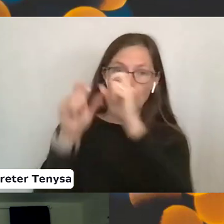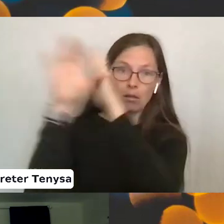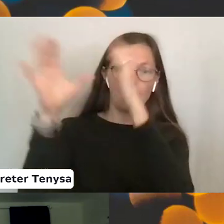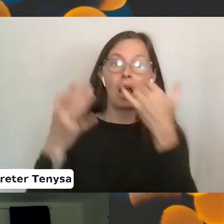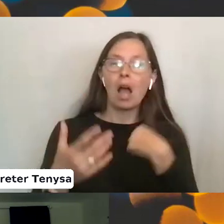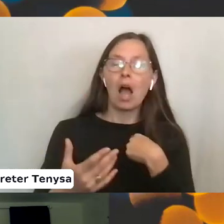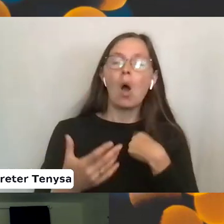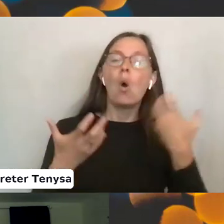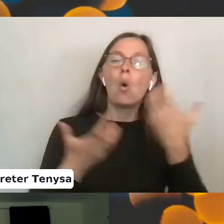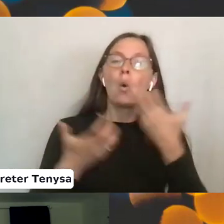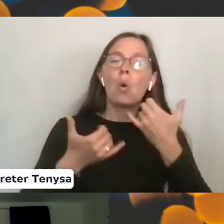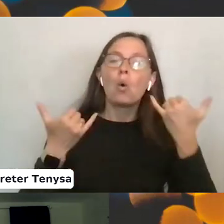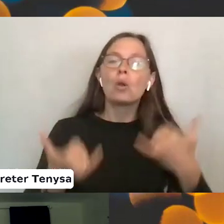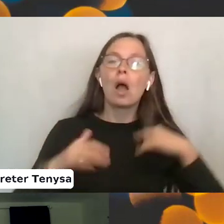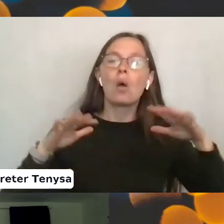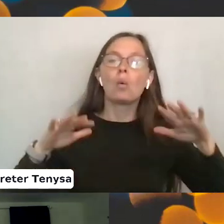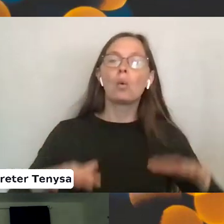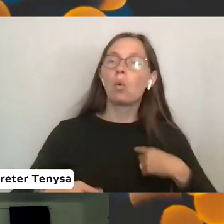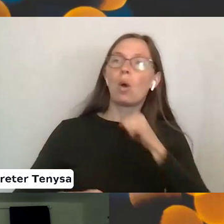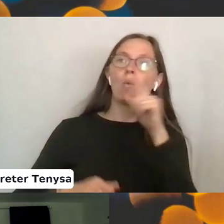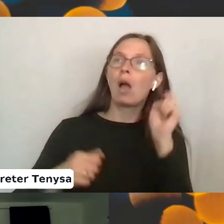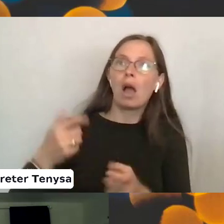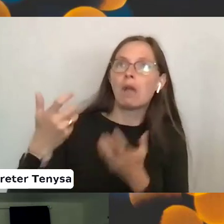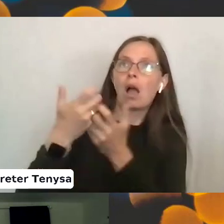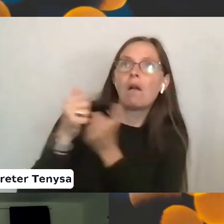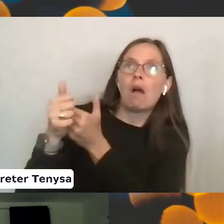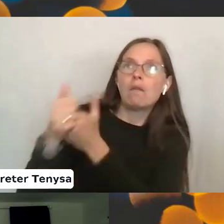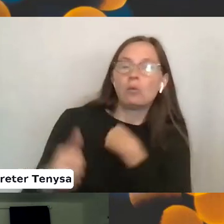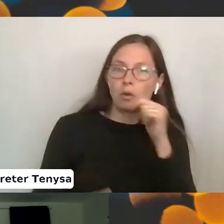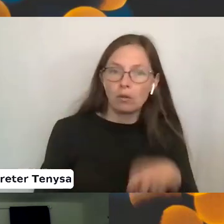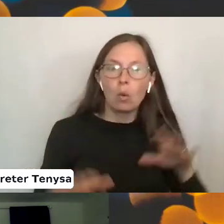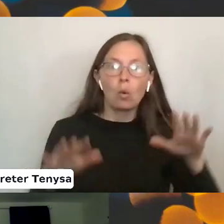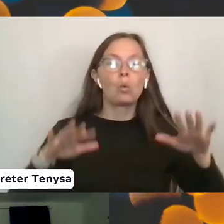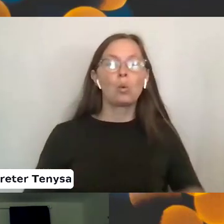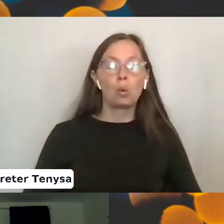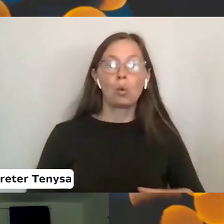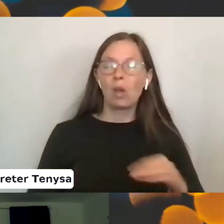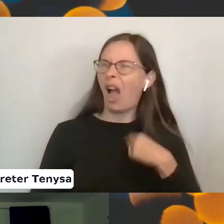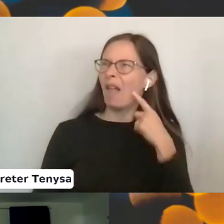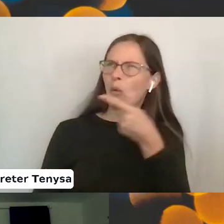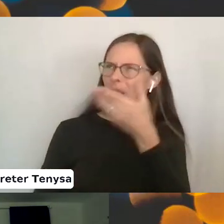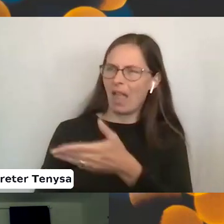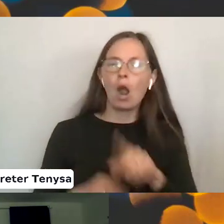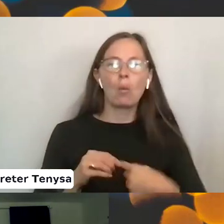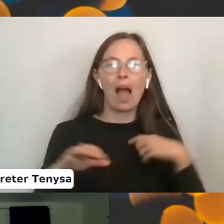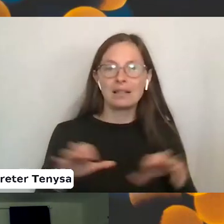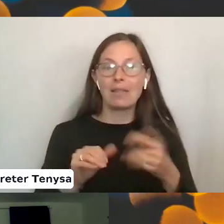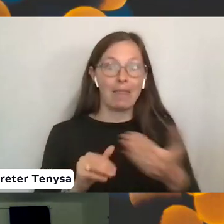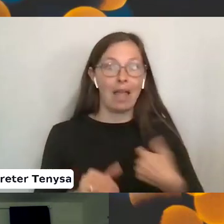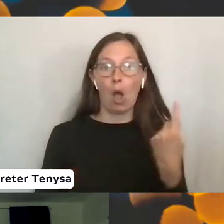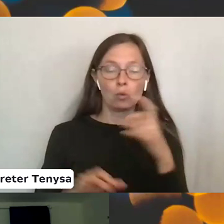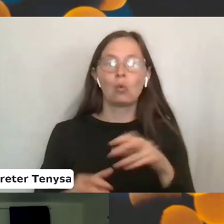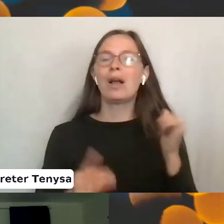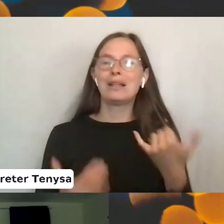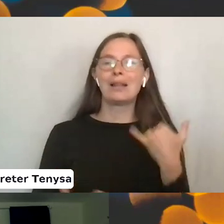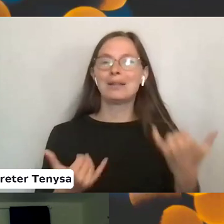better. I've even said, I think you were there when I did the thing I always do, which is, oh, now I'm